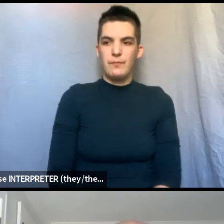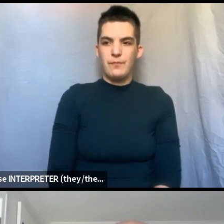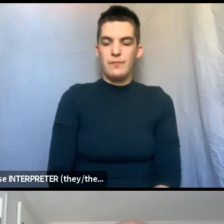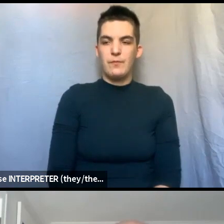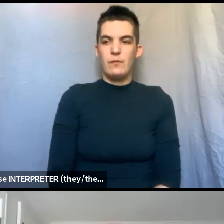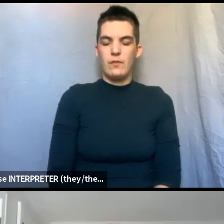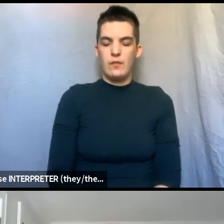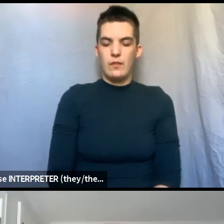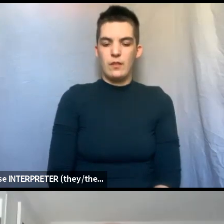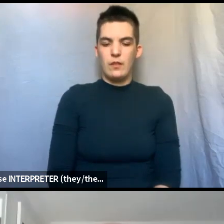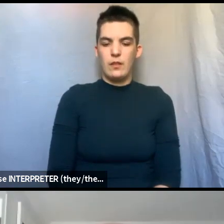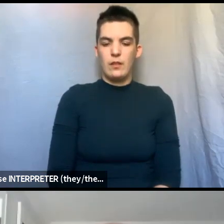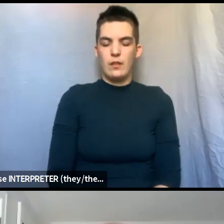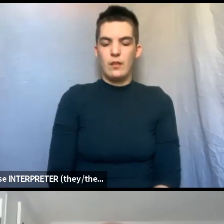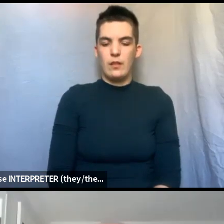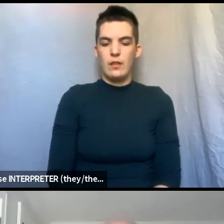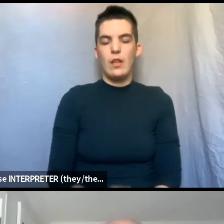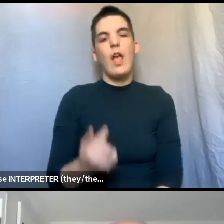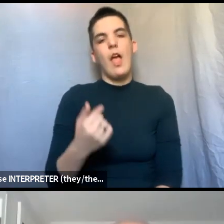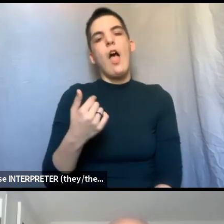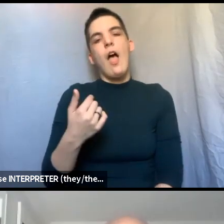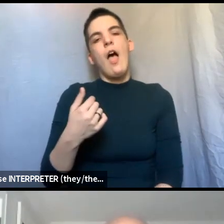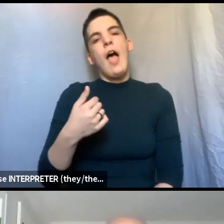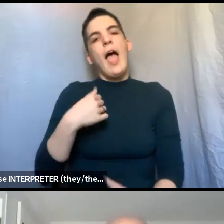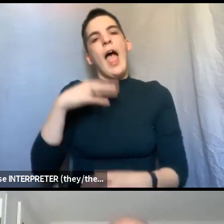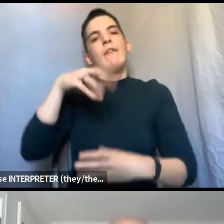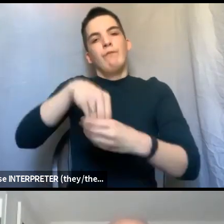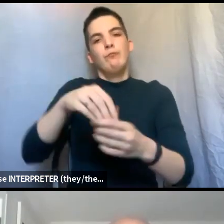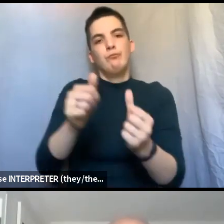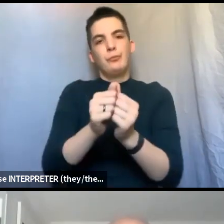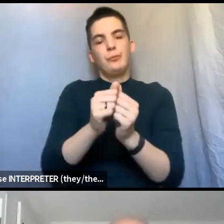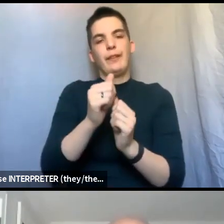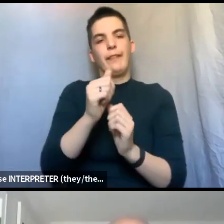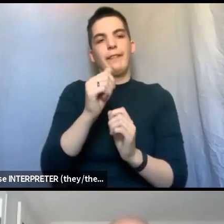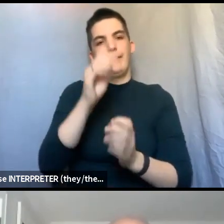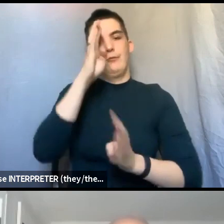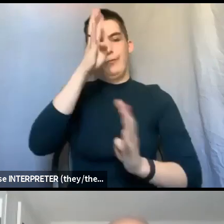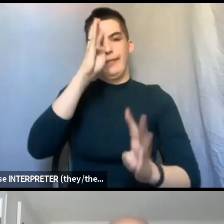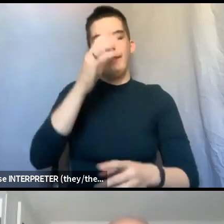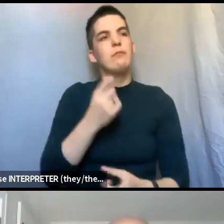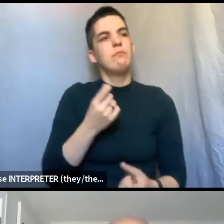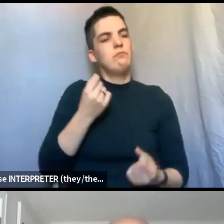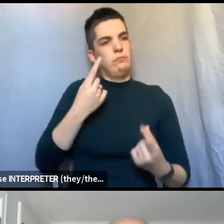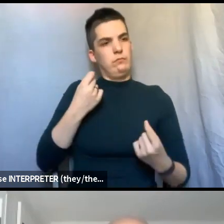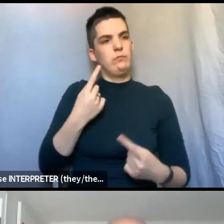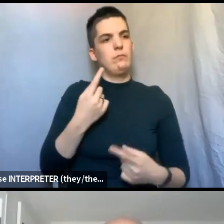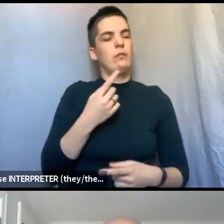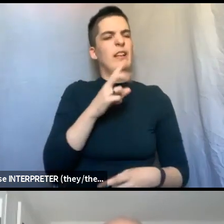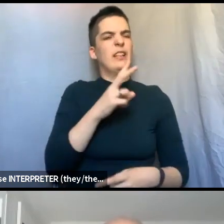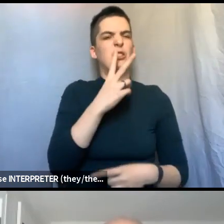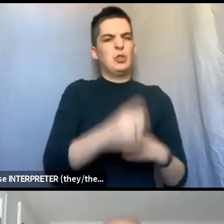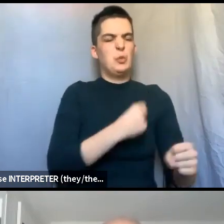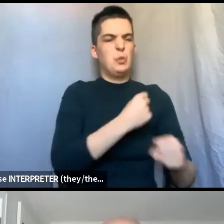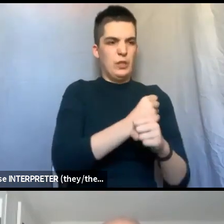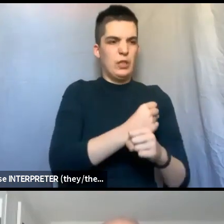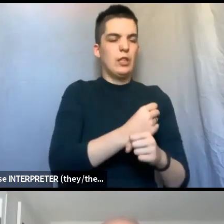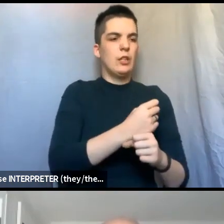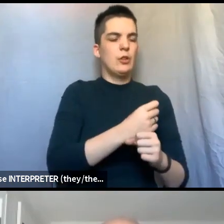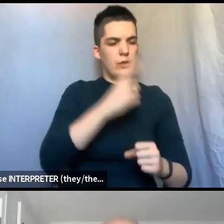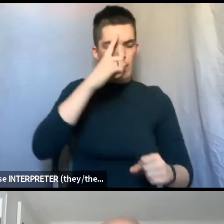I had something, I mean, obviously I had something to do with creating the lab, but the lab really was created over a period of 2 years by a whole series